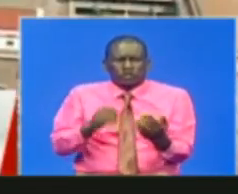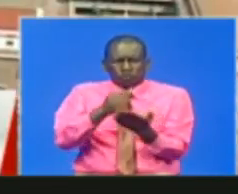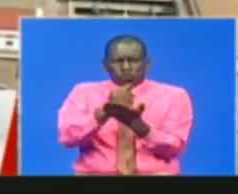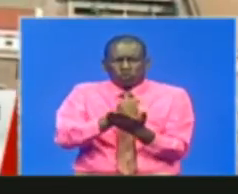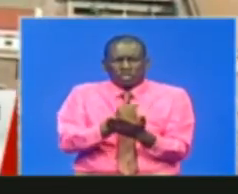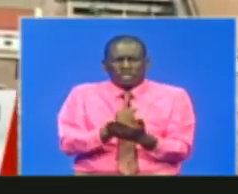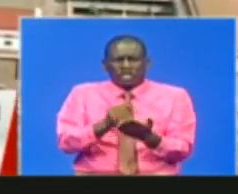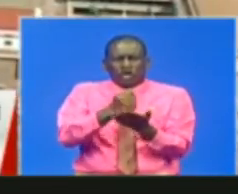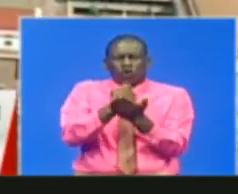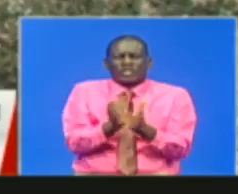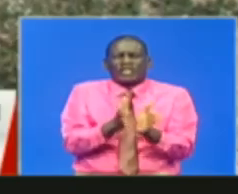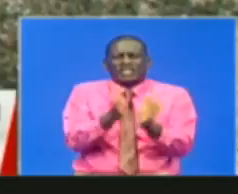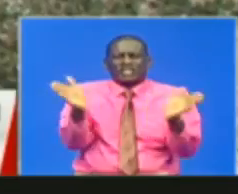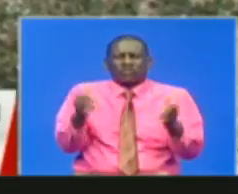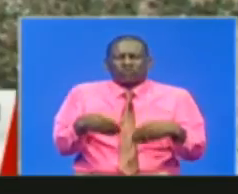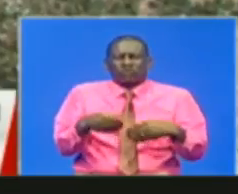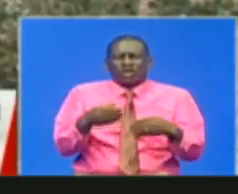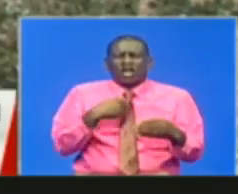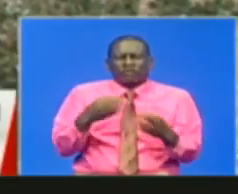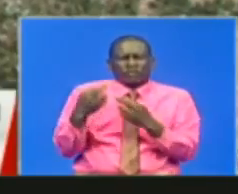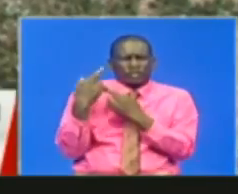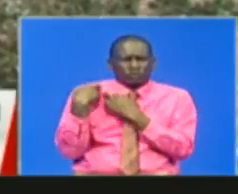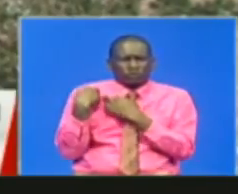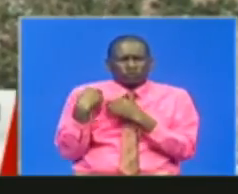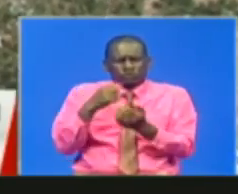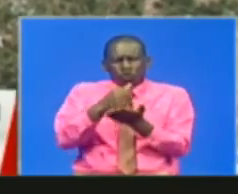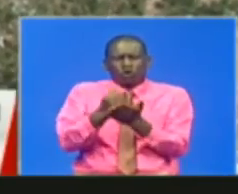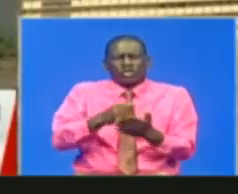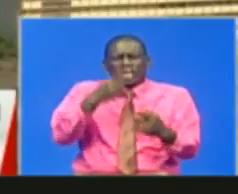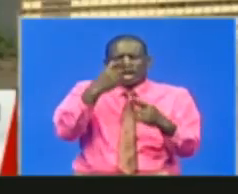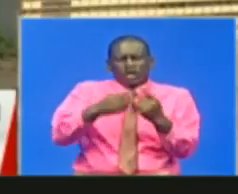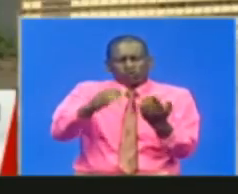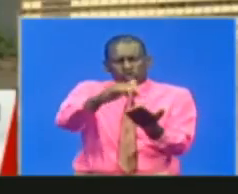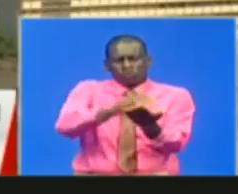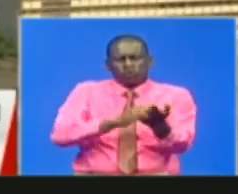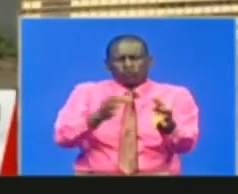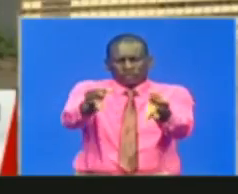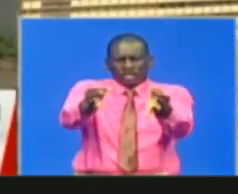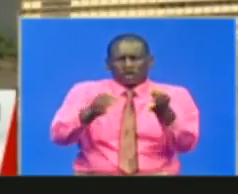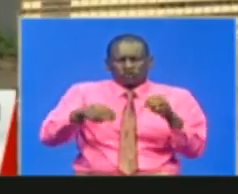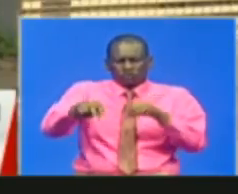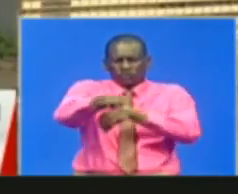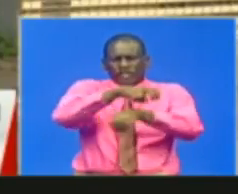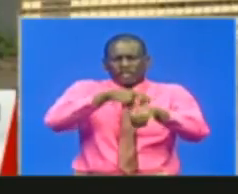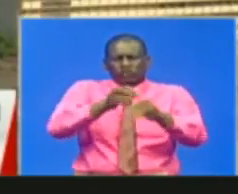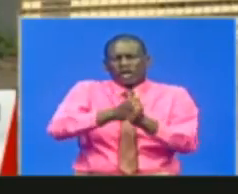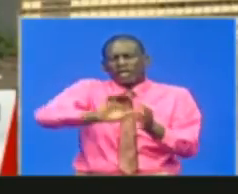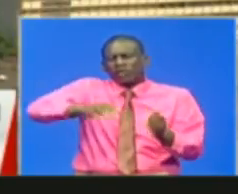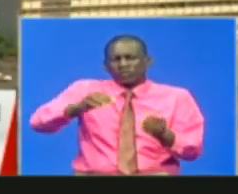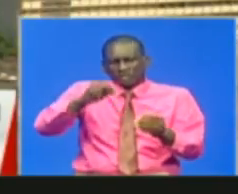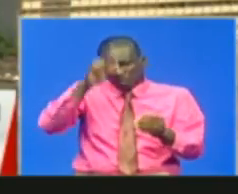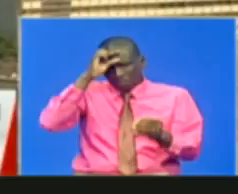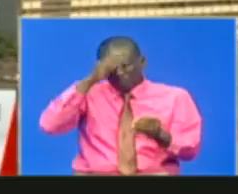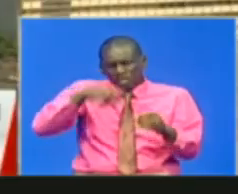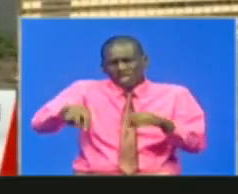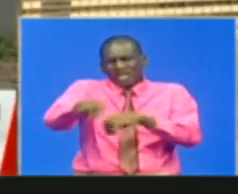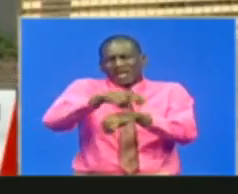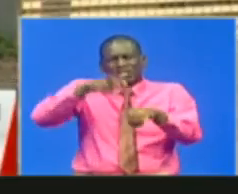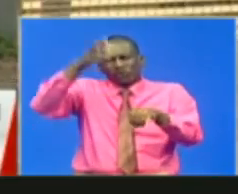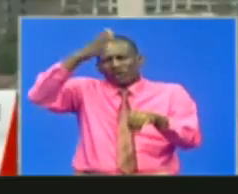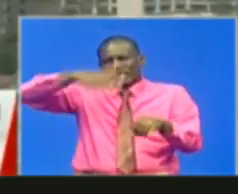The Auditor General is mandated to audit and annually report on the accounts of the national and county governments, National